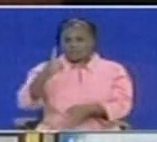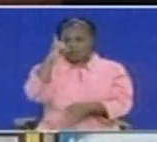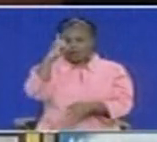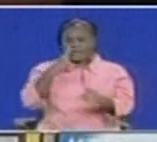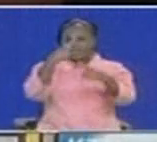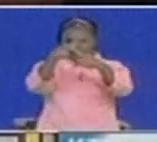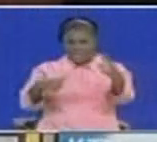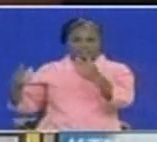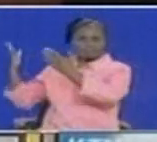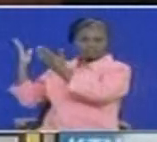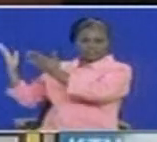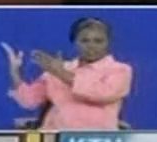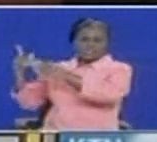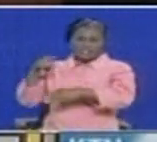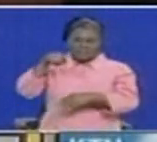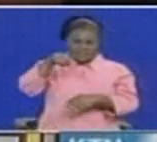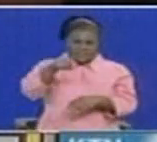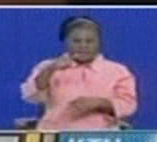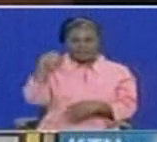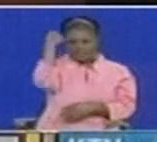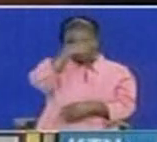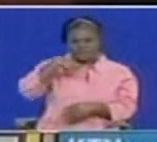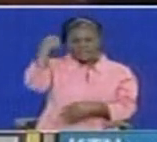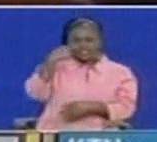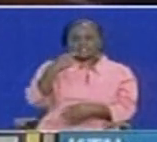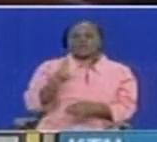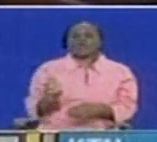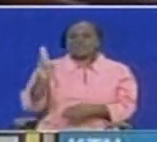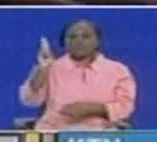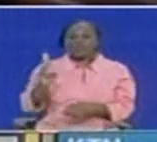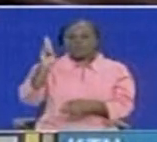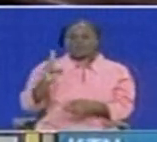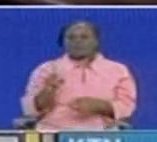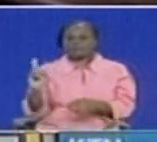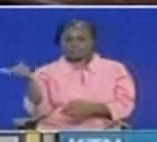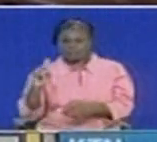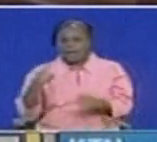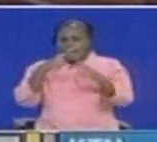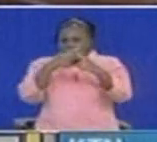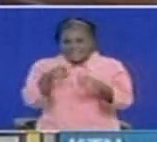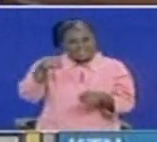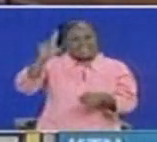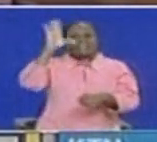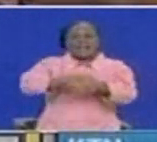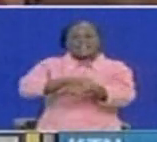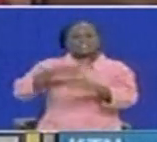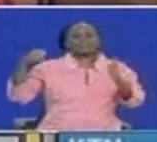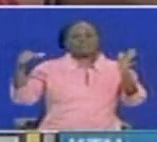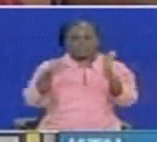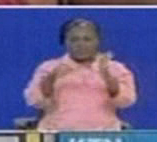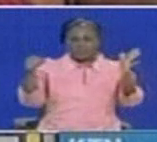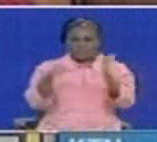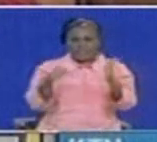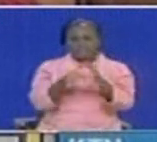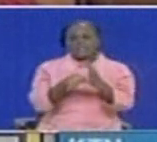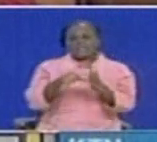1 year, Anne Waiguru has been the typical face of Uhuru Kenyatta's technocratic cabinet. But now she finds herself thrust in the middle of